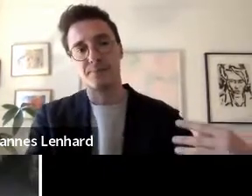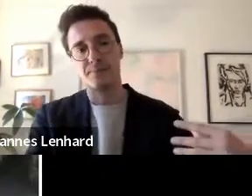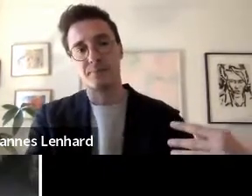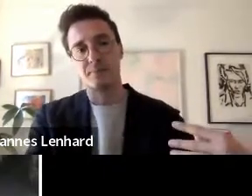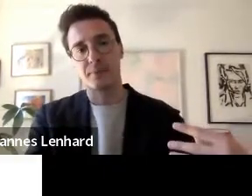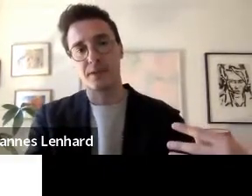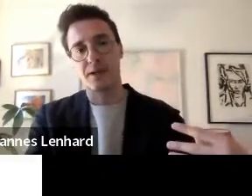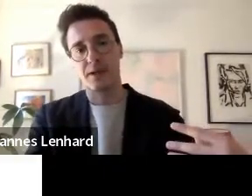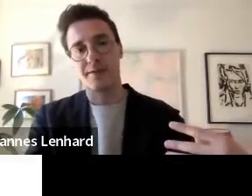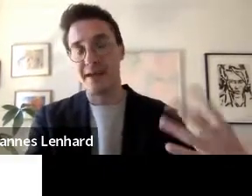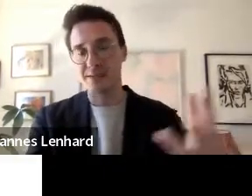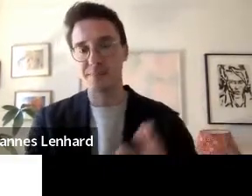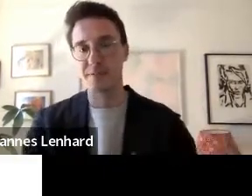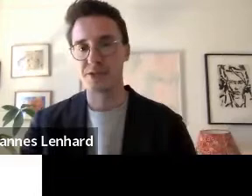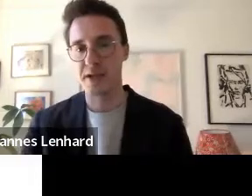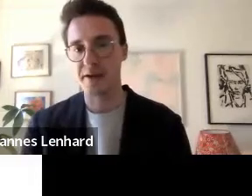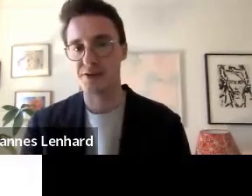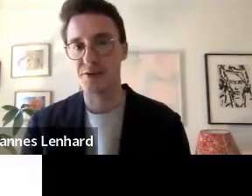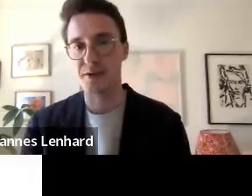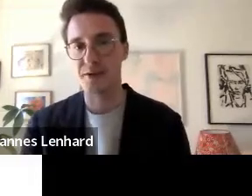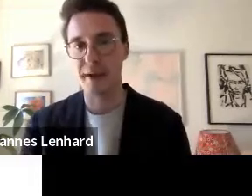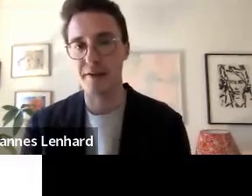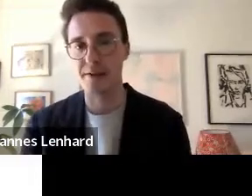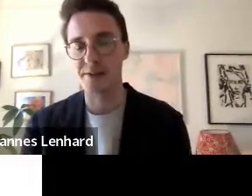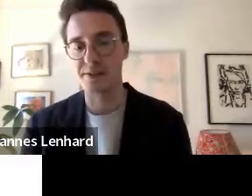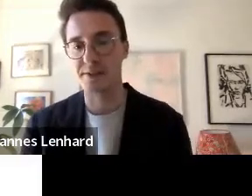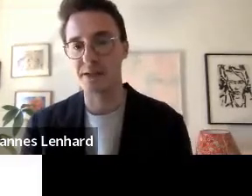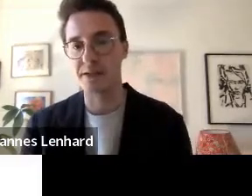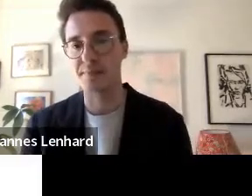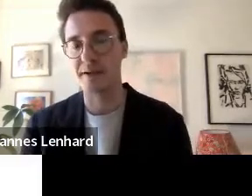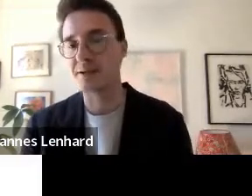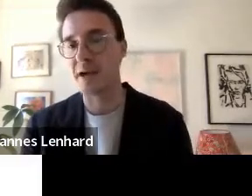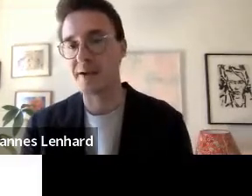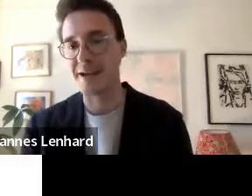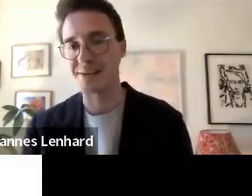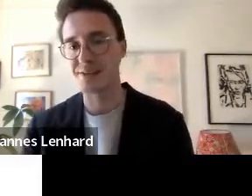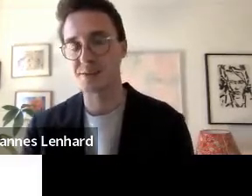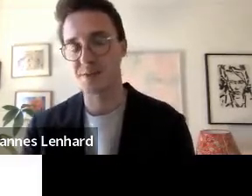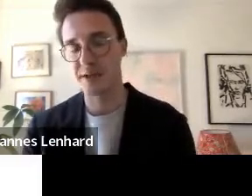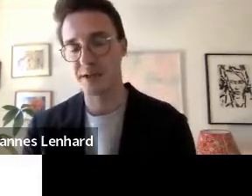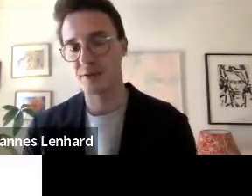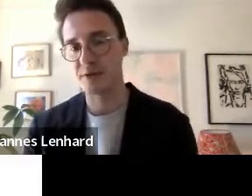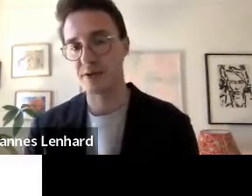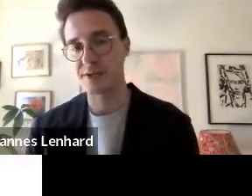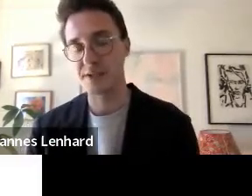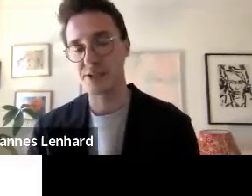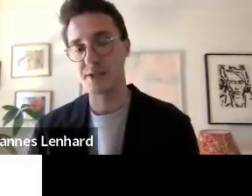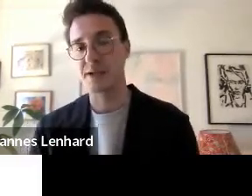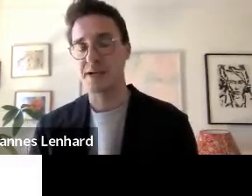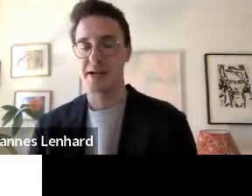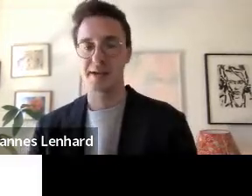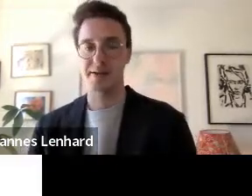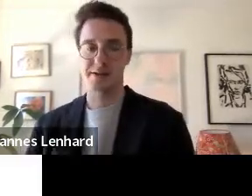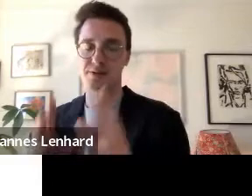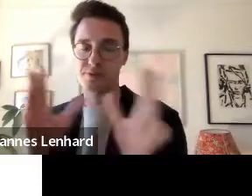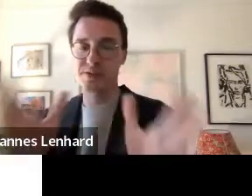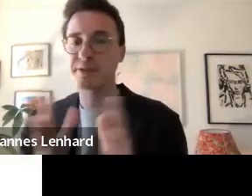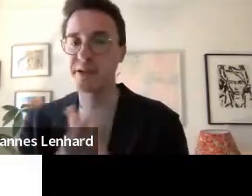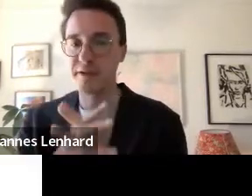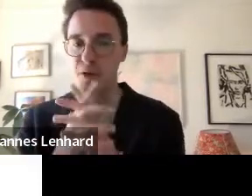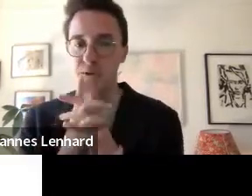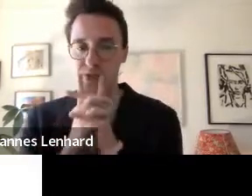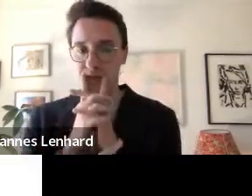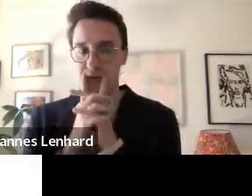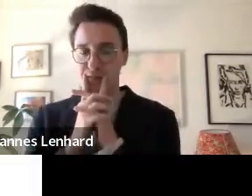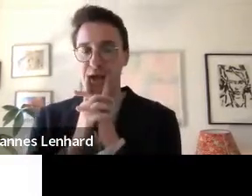on. That is a picture that I took in Paris at the Gare de l'Est, so the neighboring train station, and something